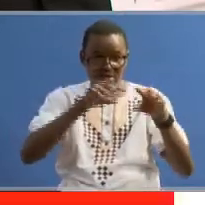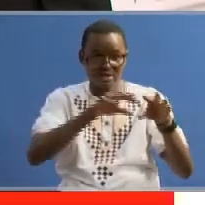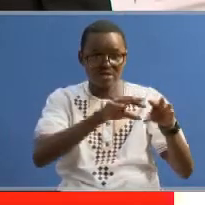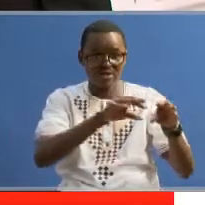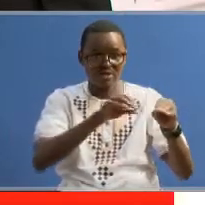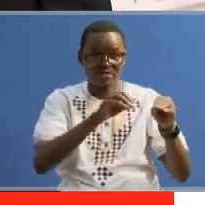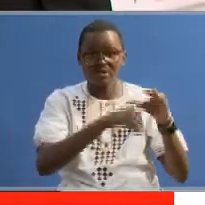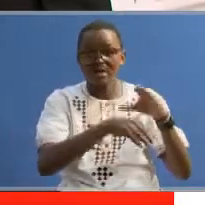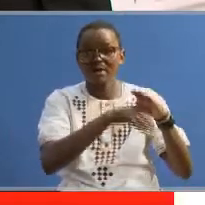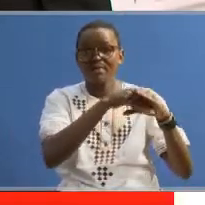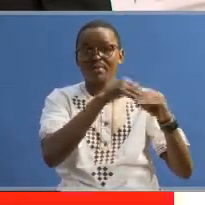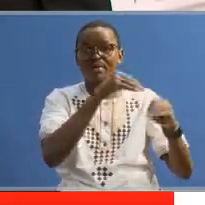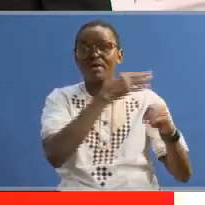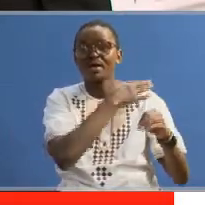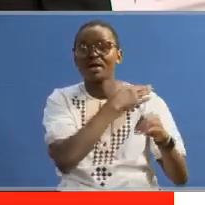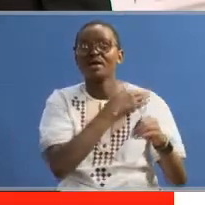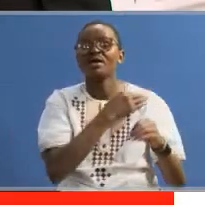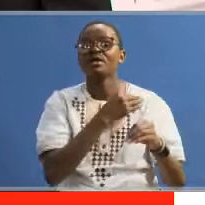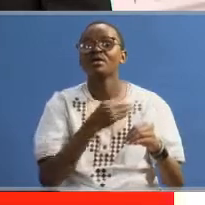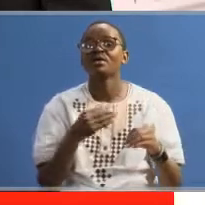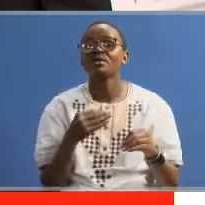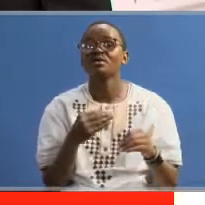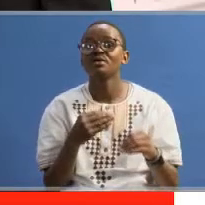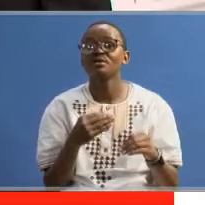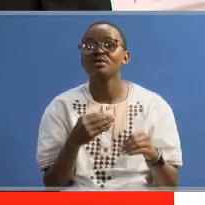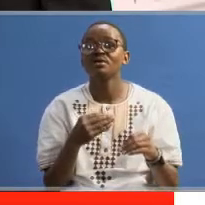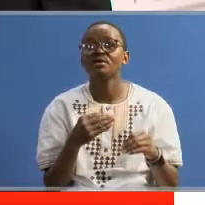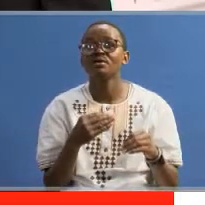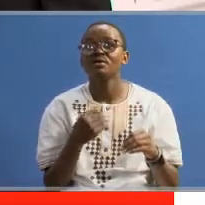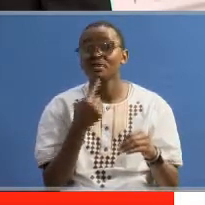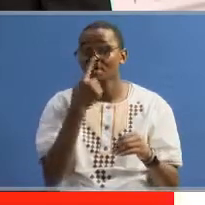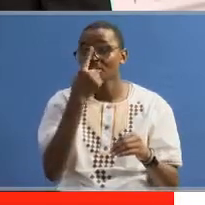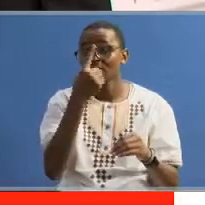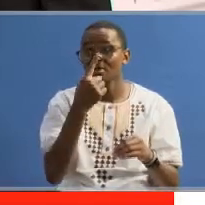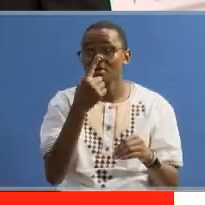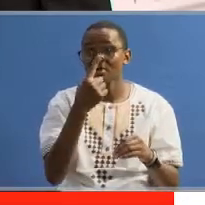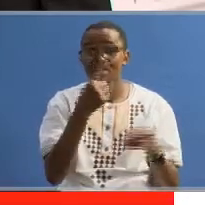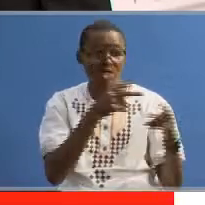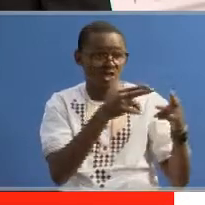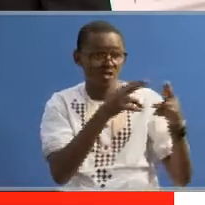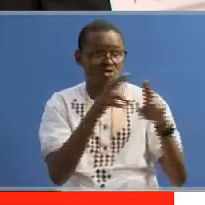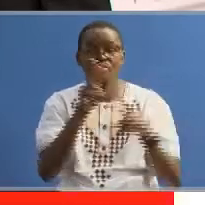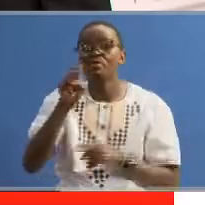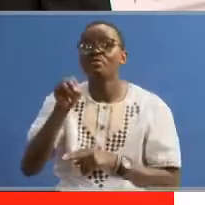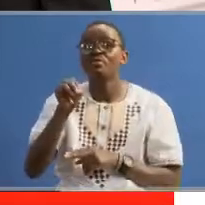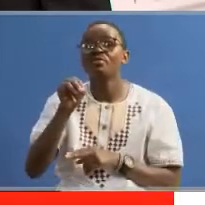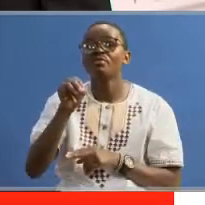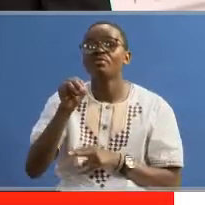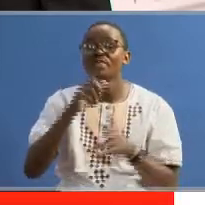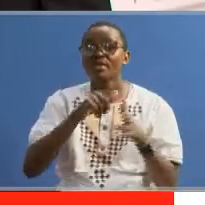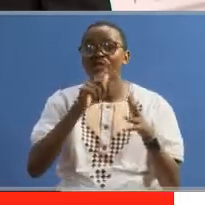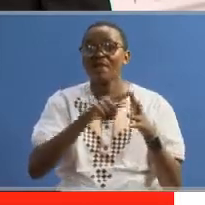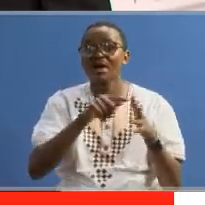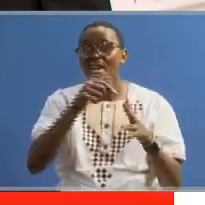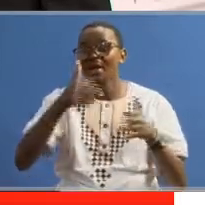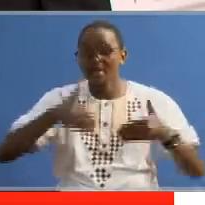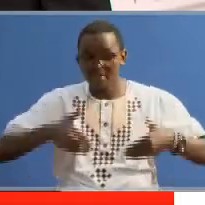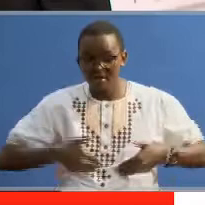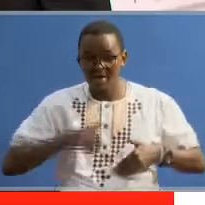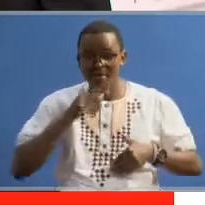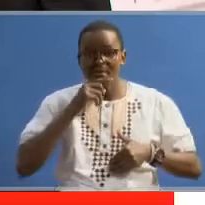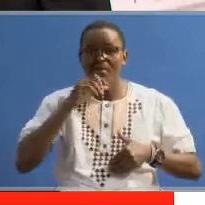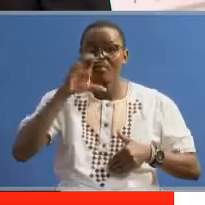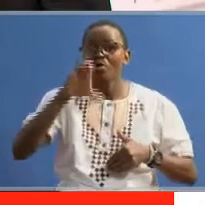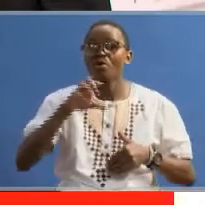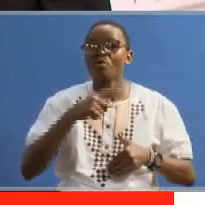took them out, and kind of is alleged that they shot them. Right. And then there was even a young boy that it